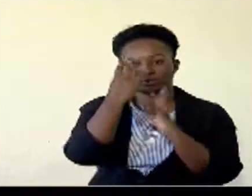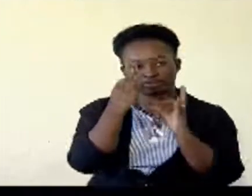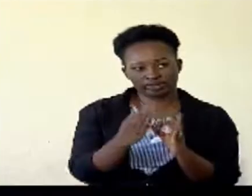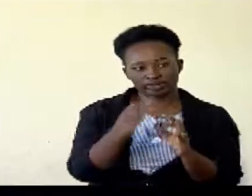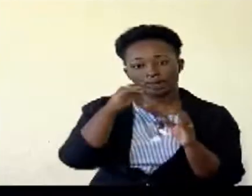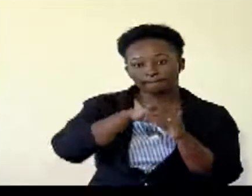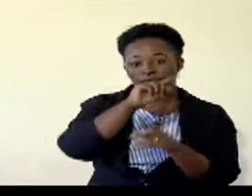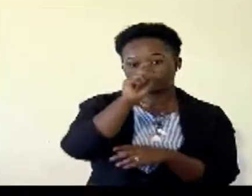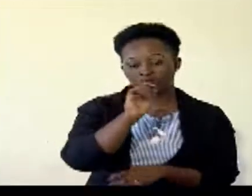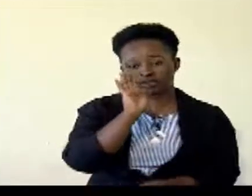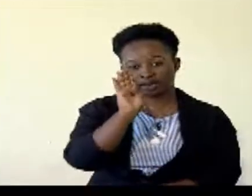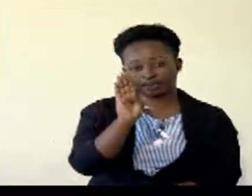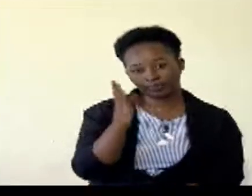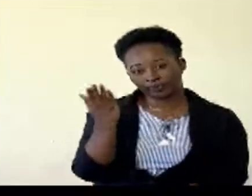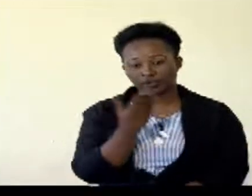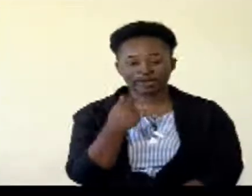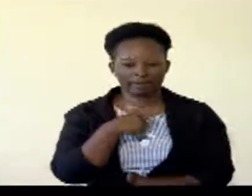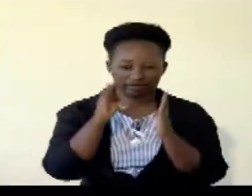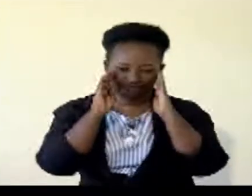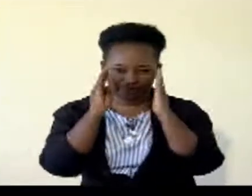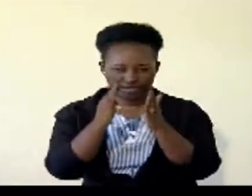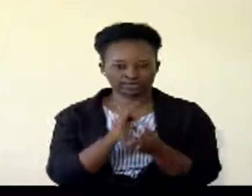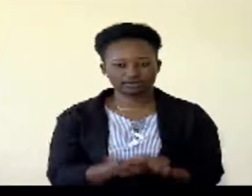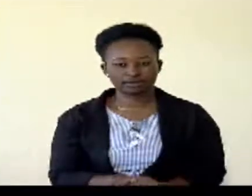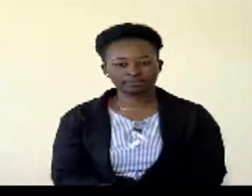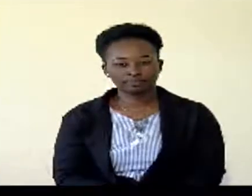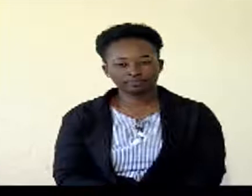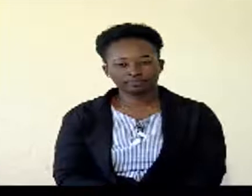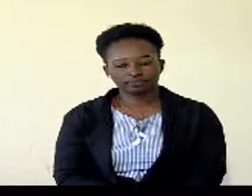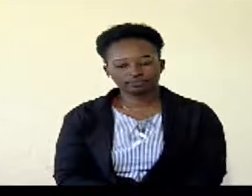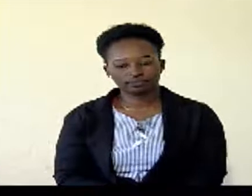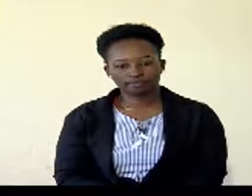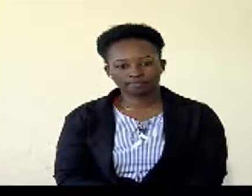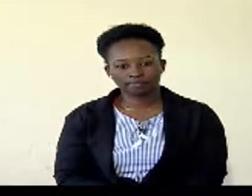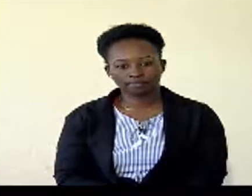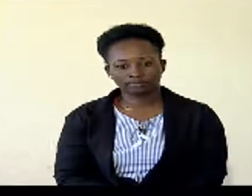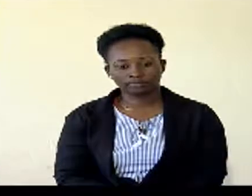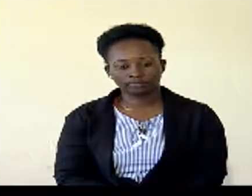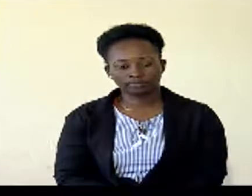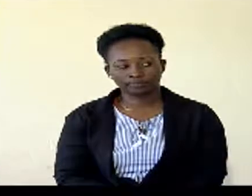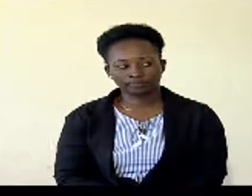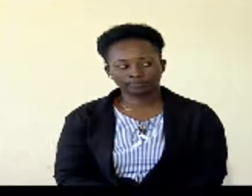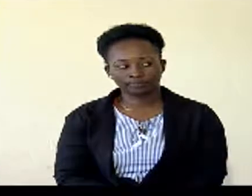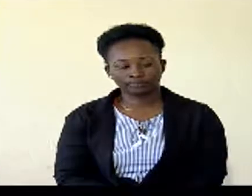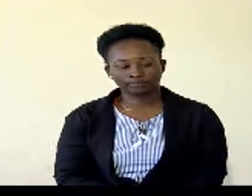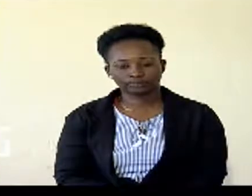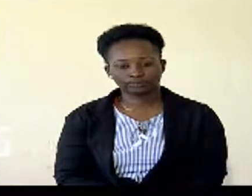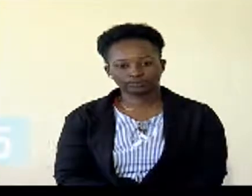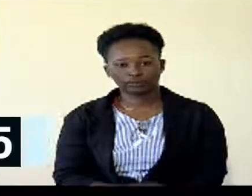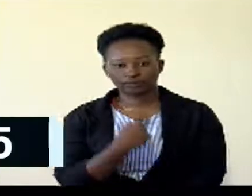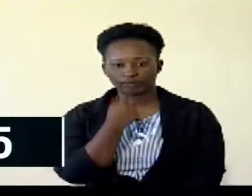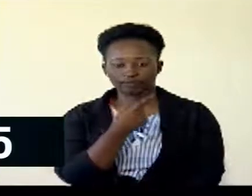B, which is where my main focus is. In part B, they are